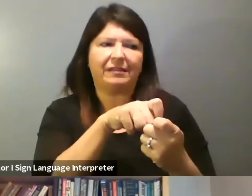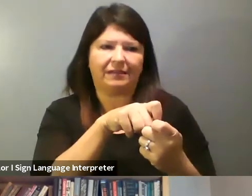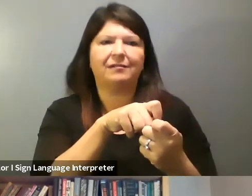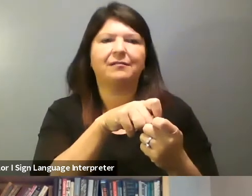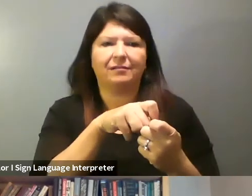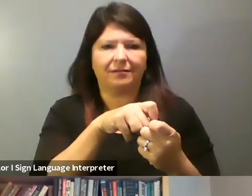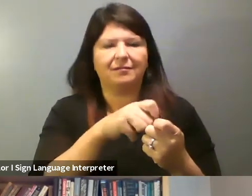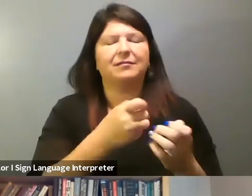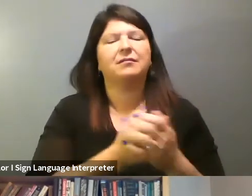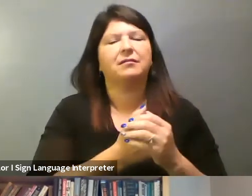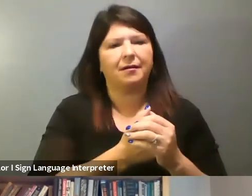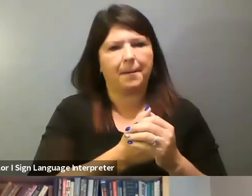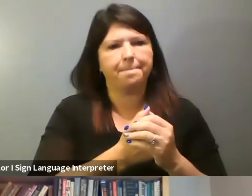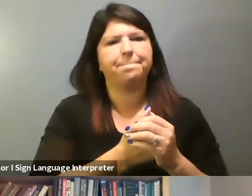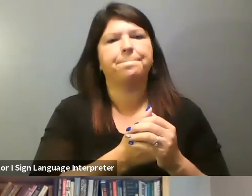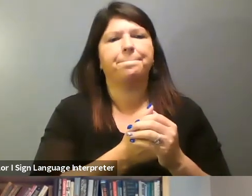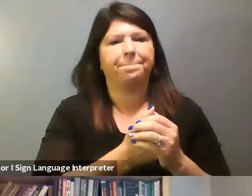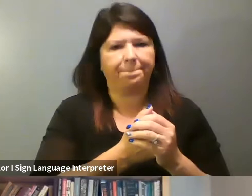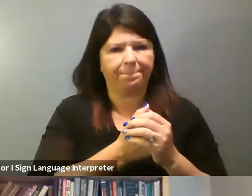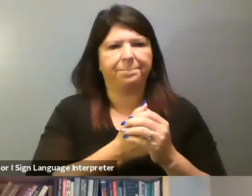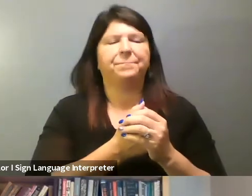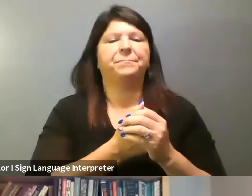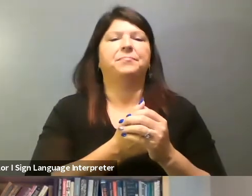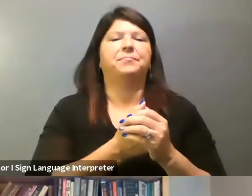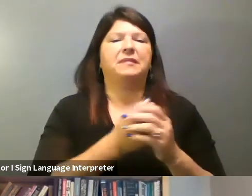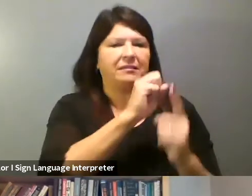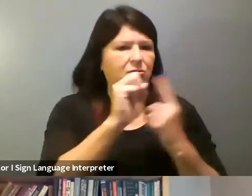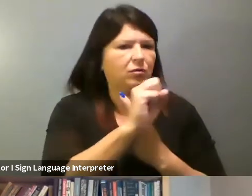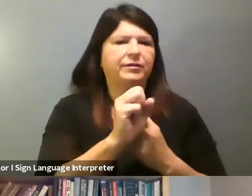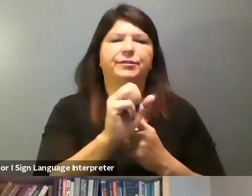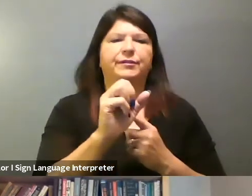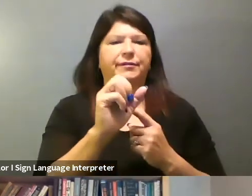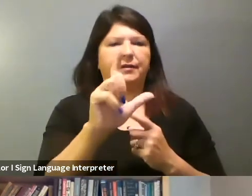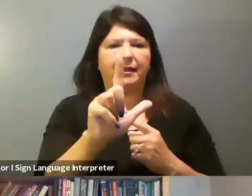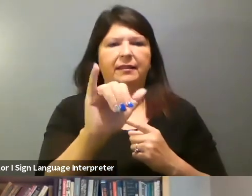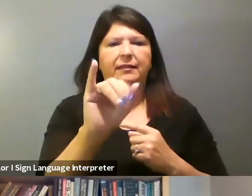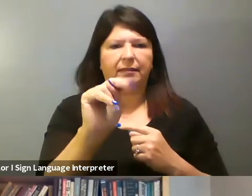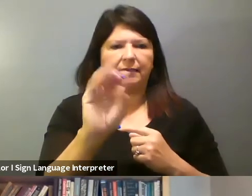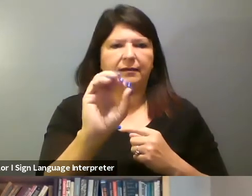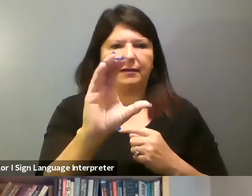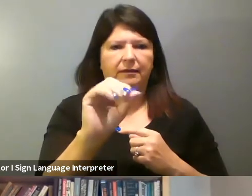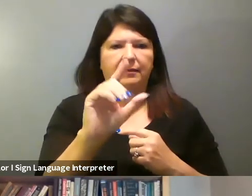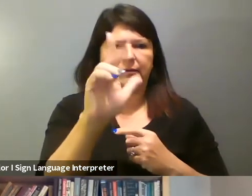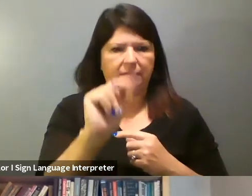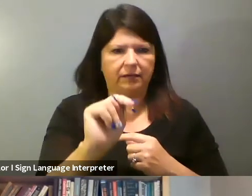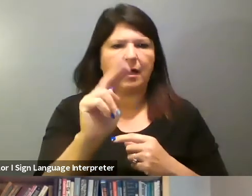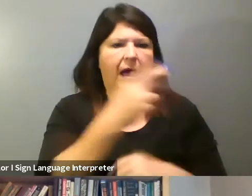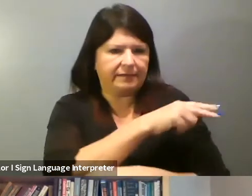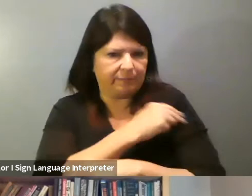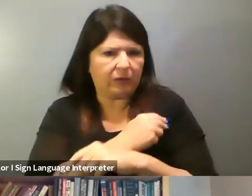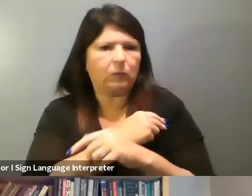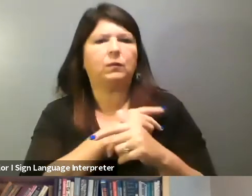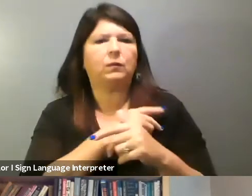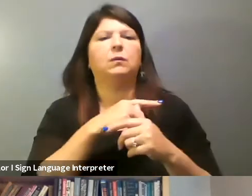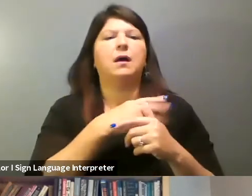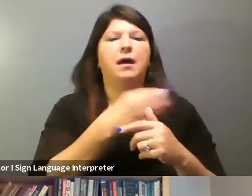South Bronx and the struggle at Lincoln Hospital and the struggle to build a